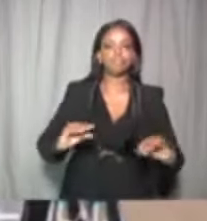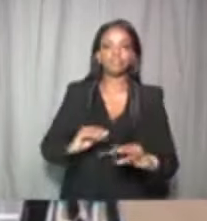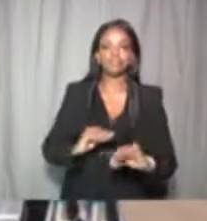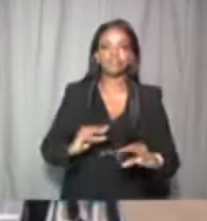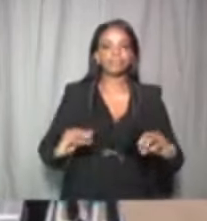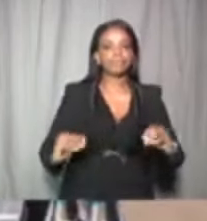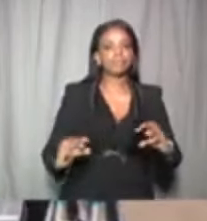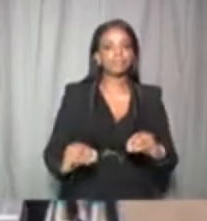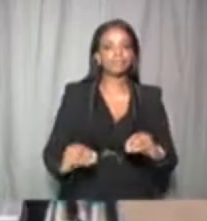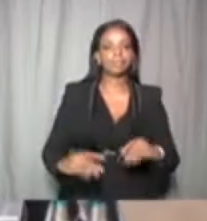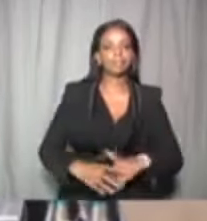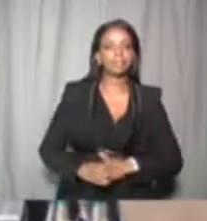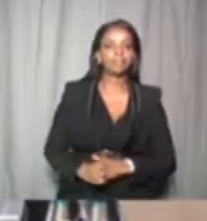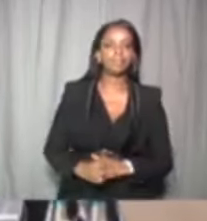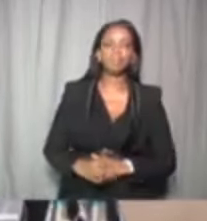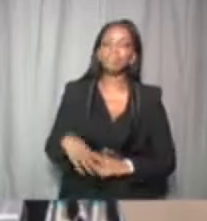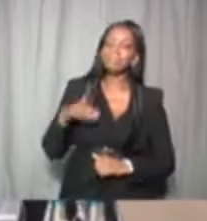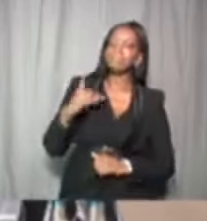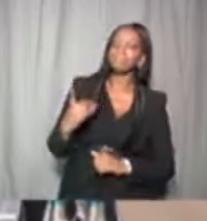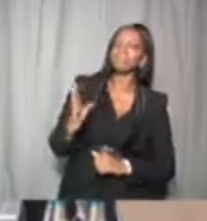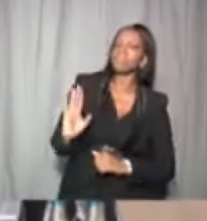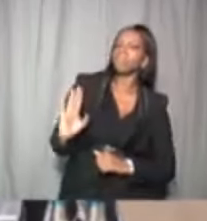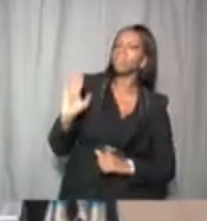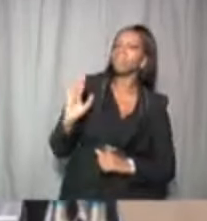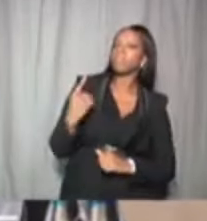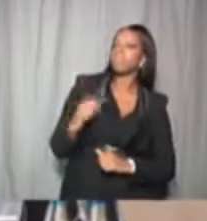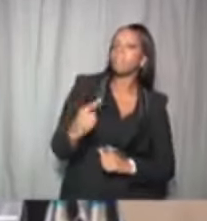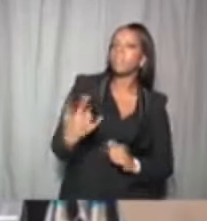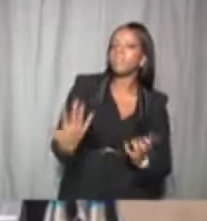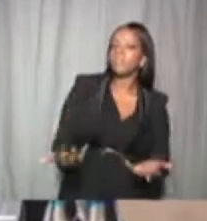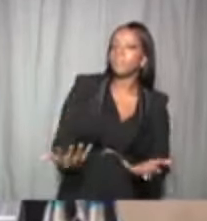Let's hear the point of order.